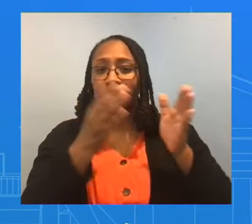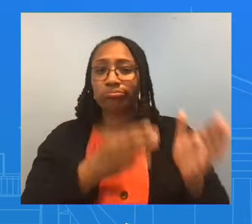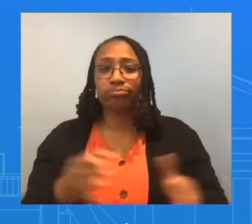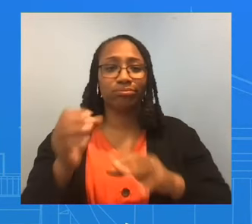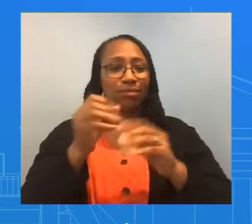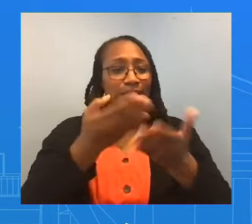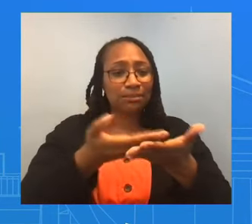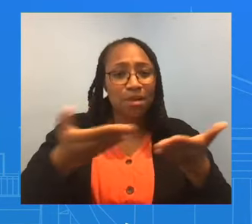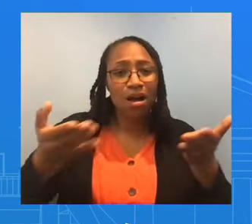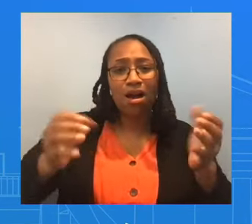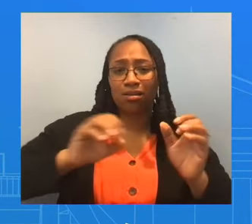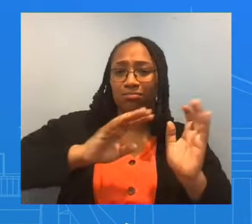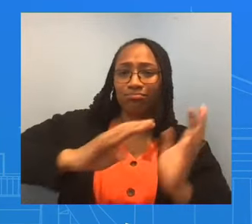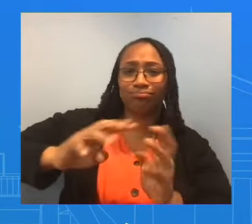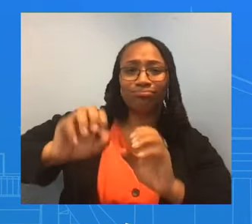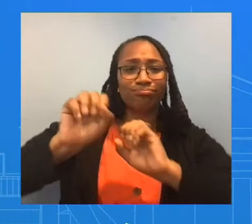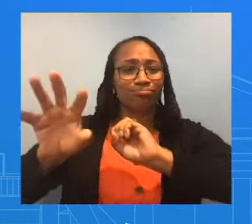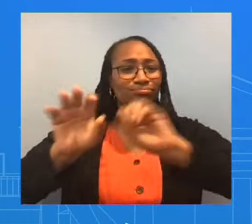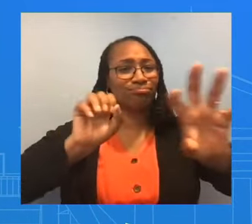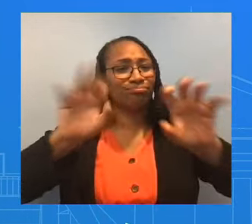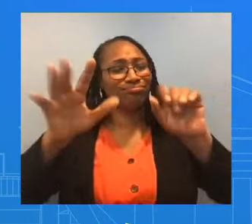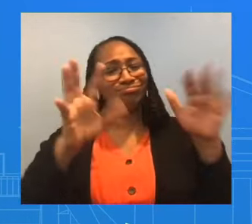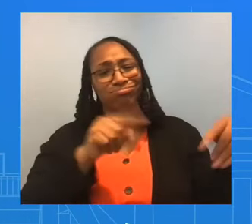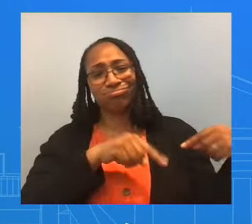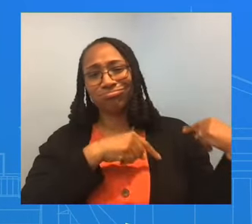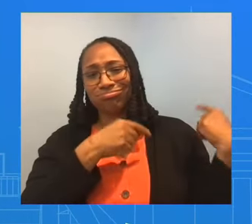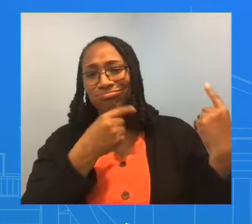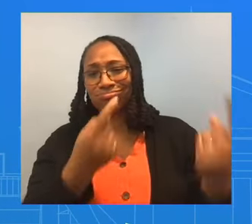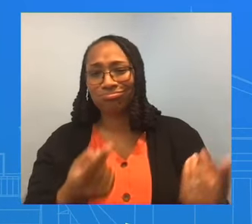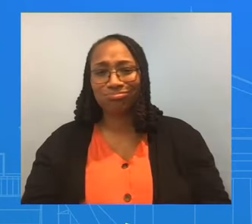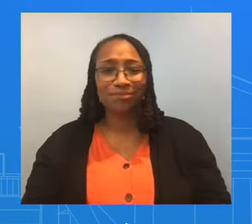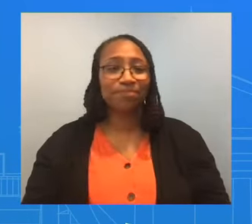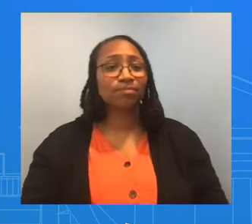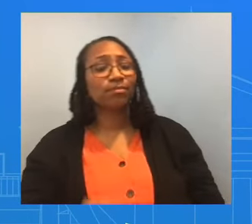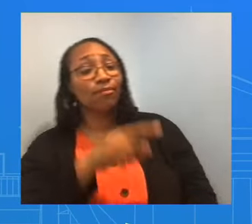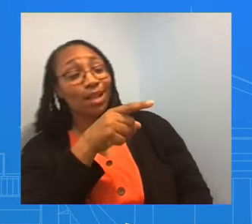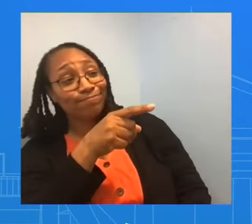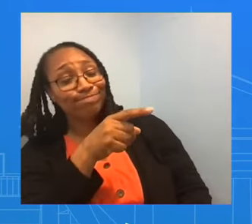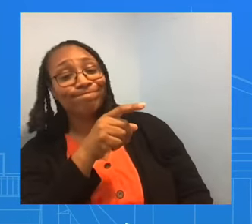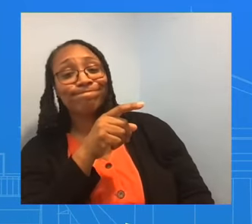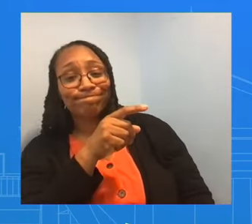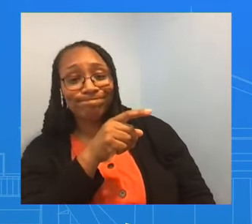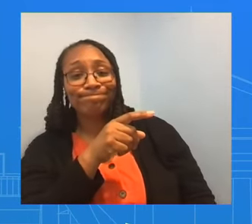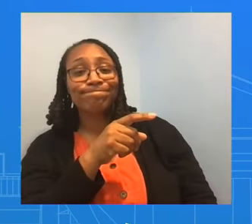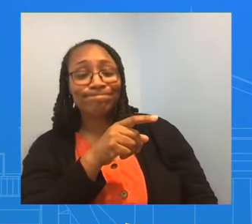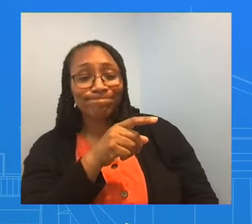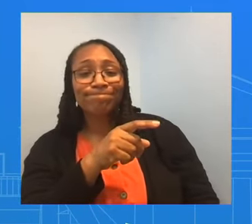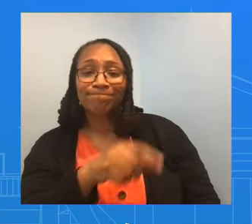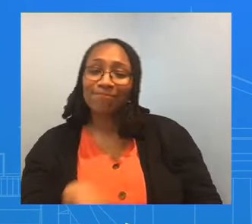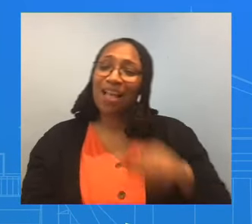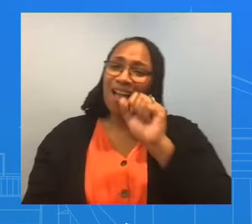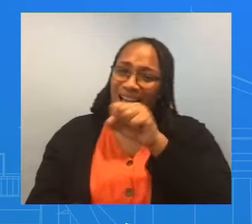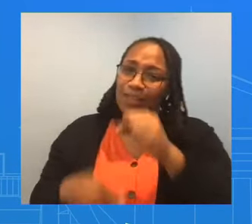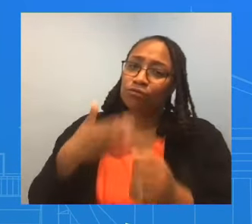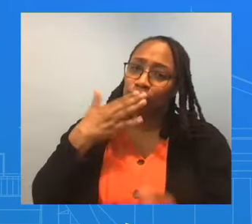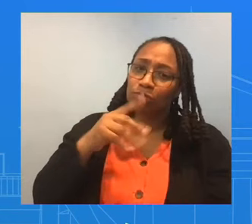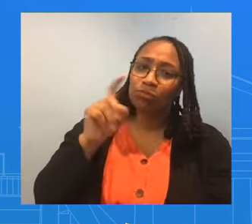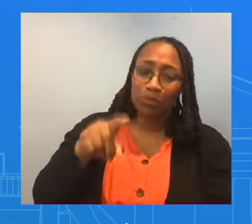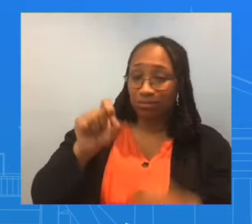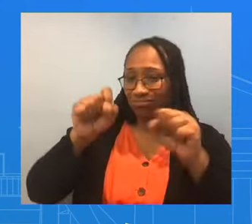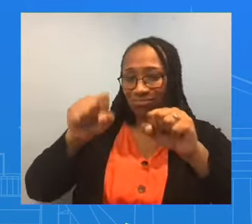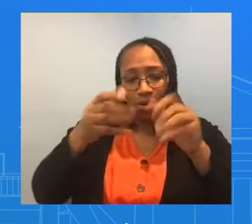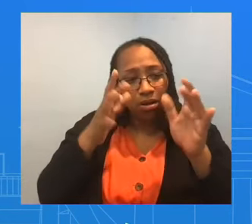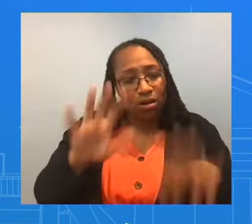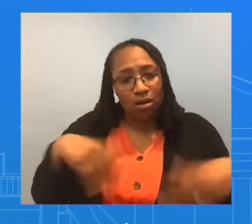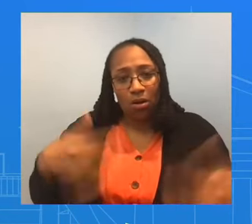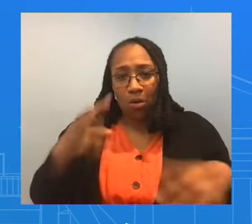really good question. What I can tell you is that you know, as I mentioned, we are certainly prepared to offer any federal support.